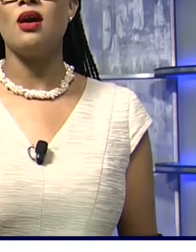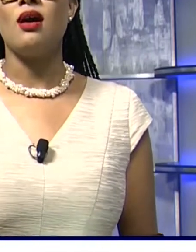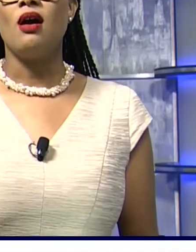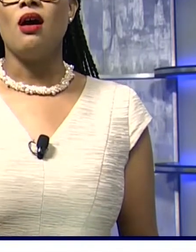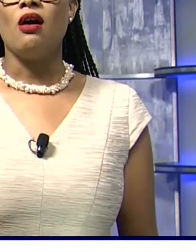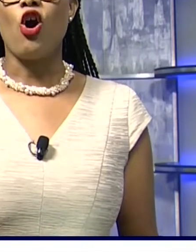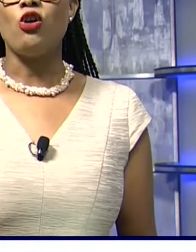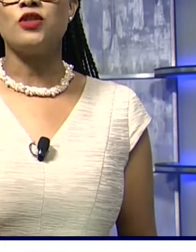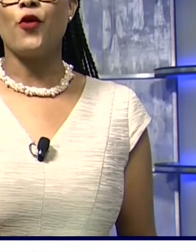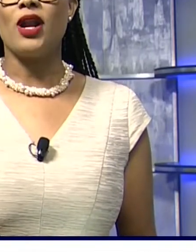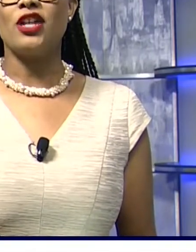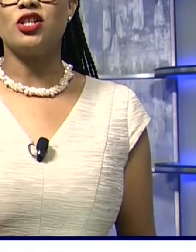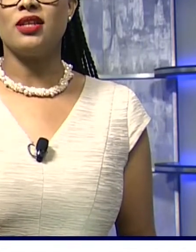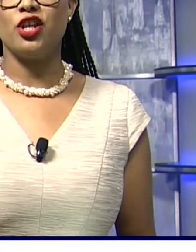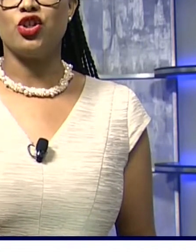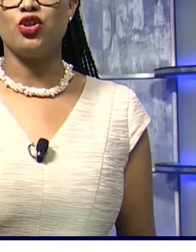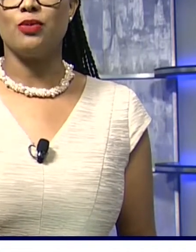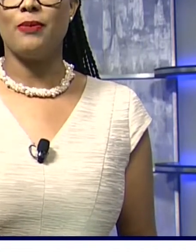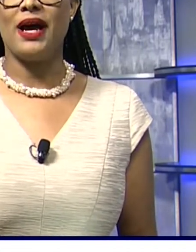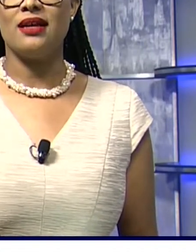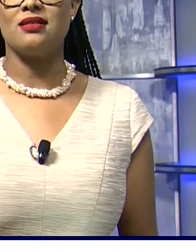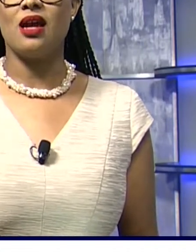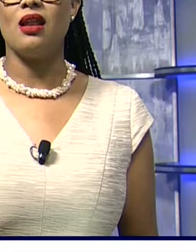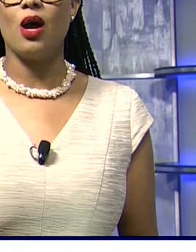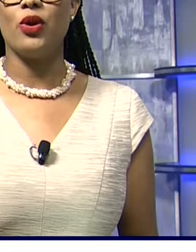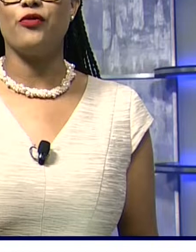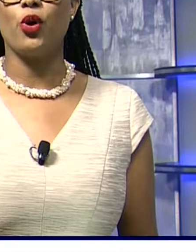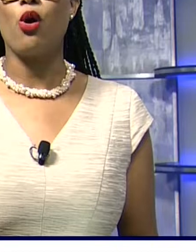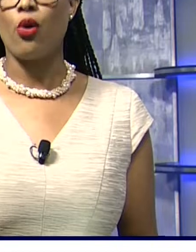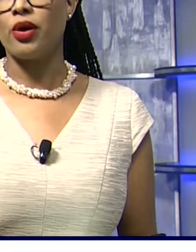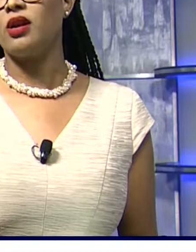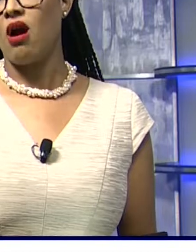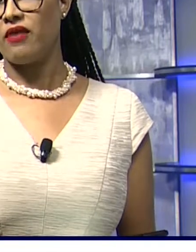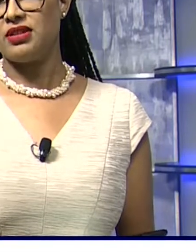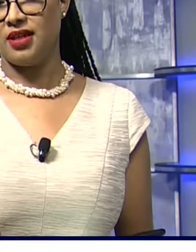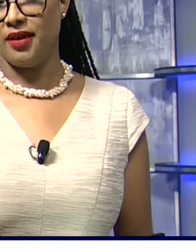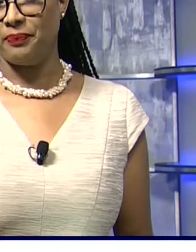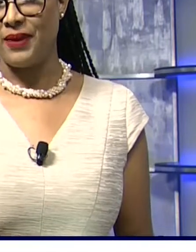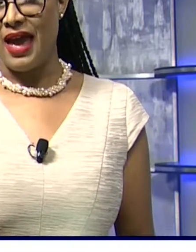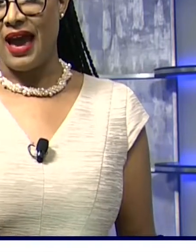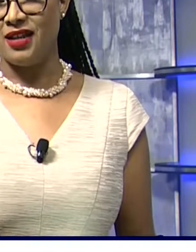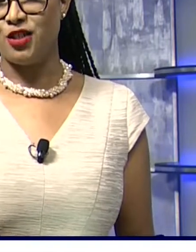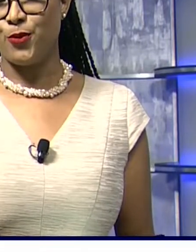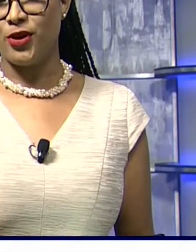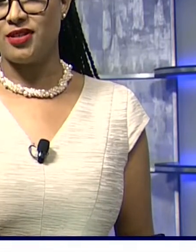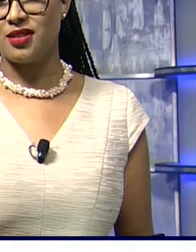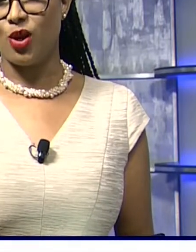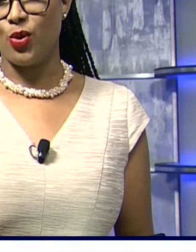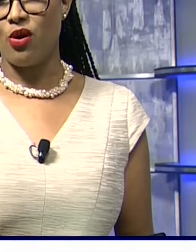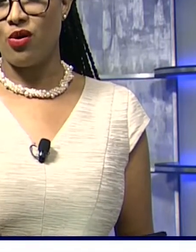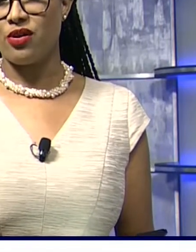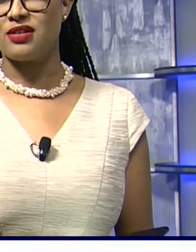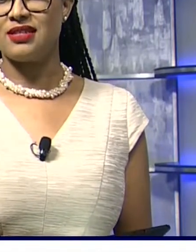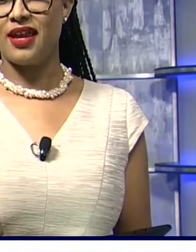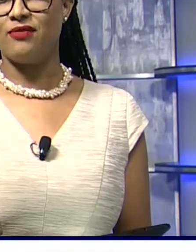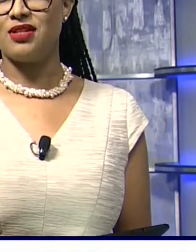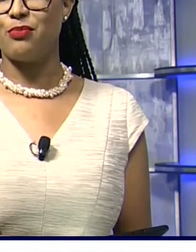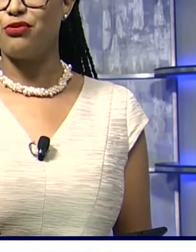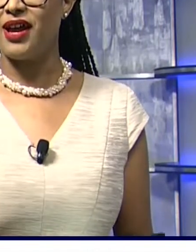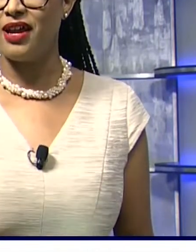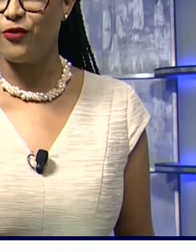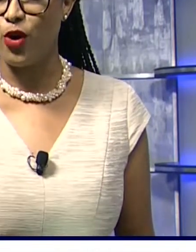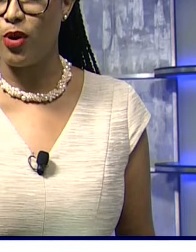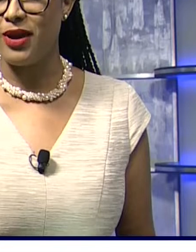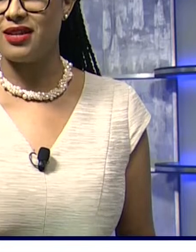issues. Calls for legislation to be passed allowing for organ harvesting. And in sports, the lower order saved